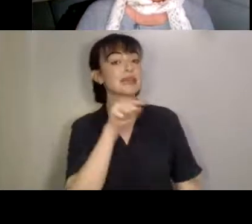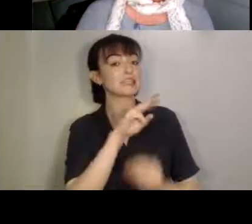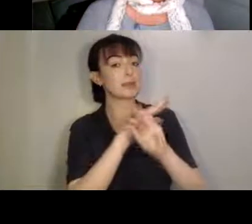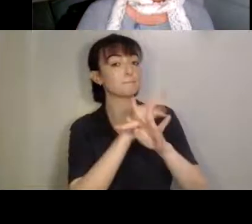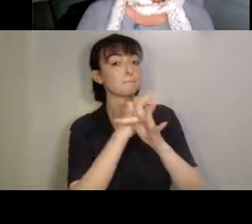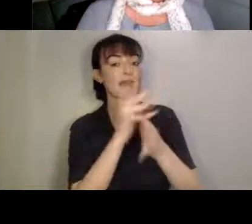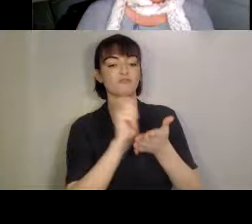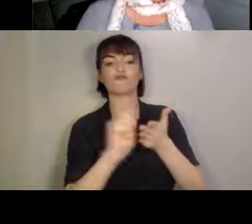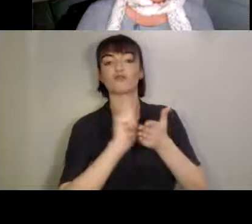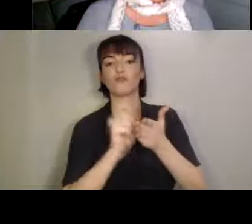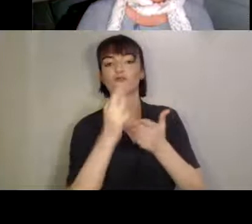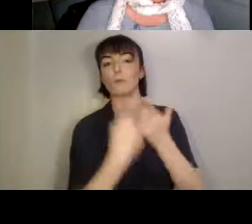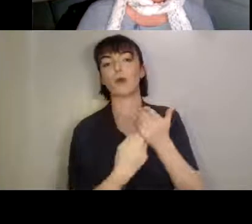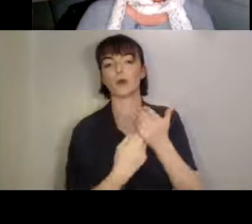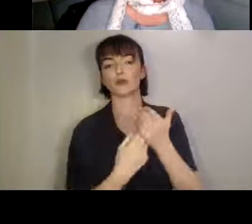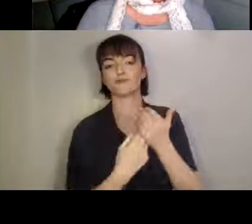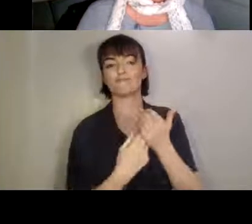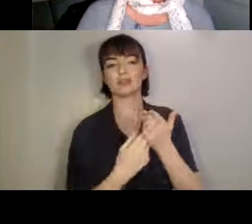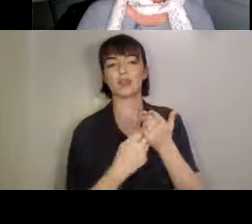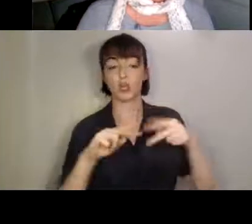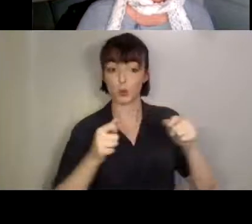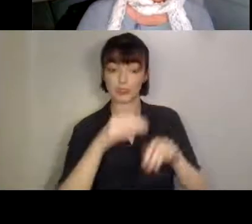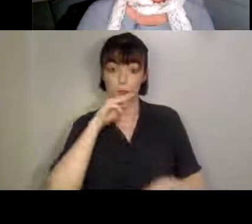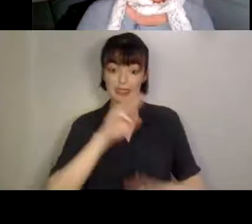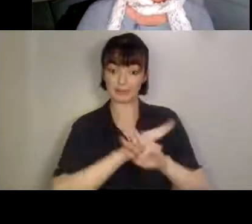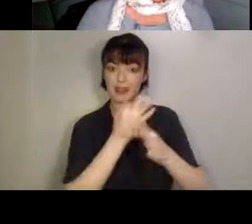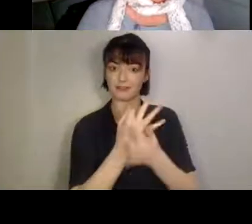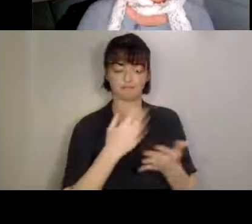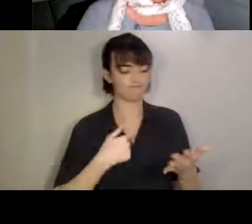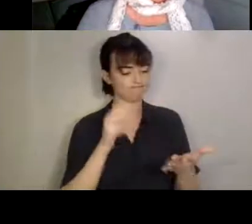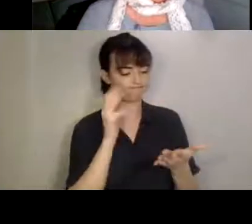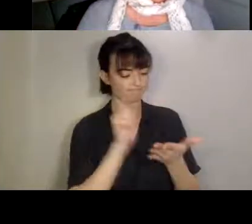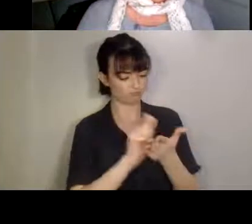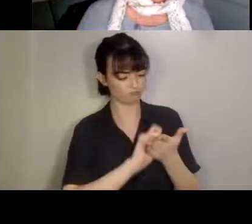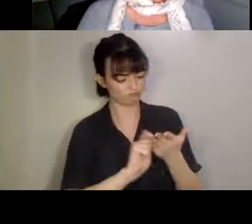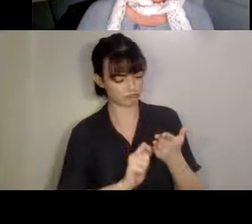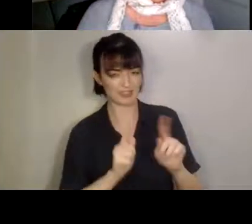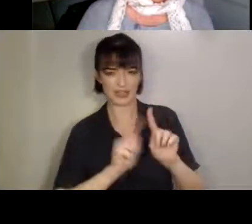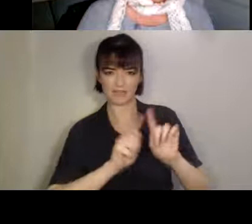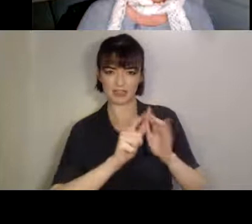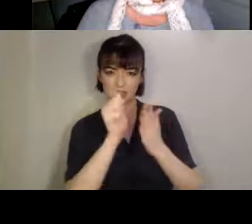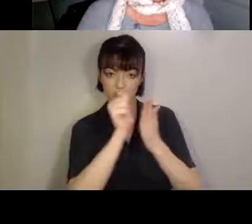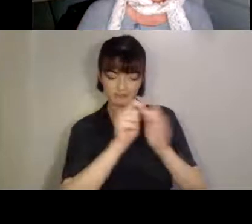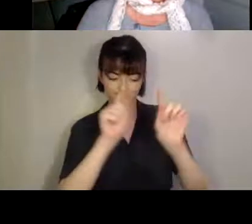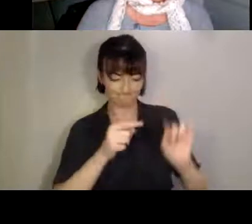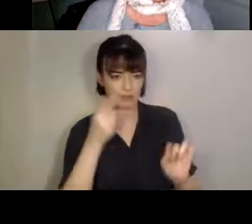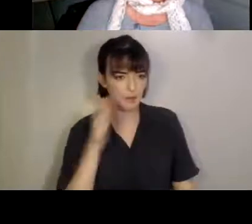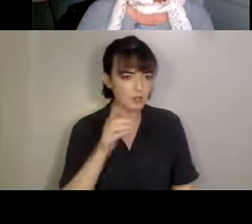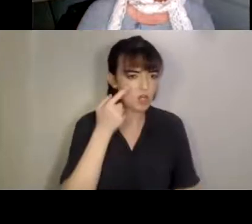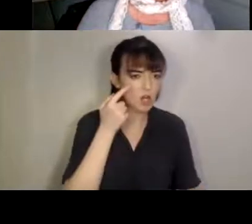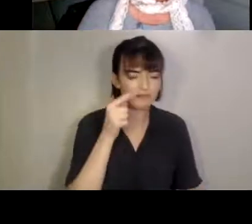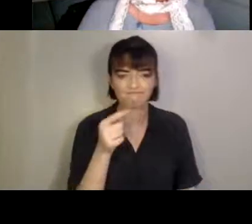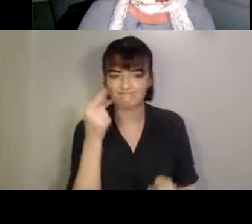So parents complete the assessment. It's a series of sheets that they have to look at to see whether a